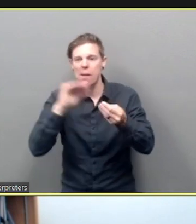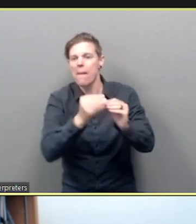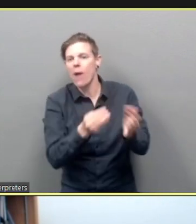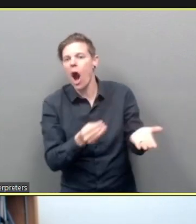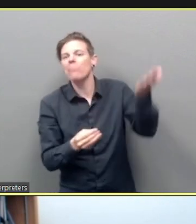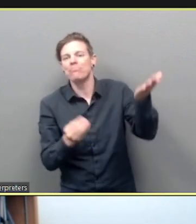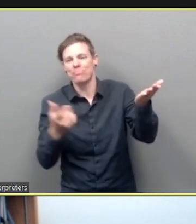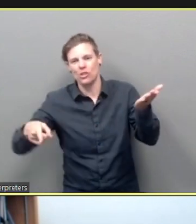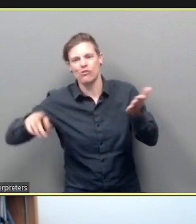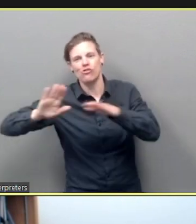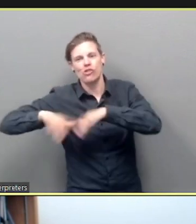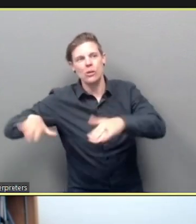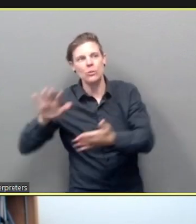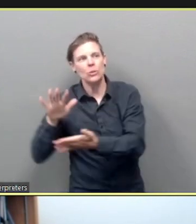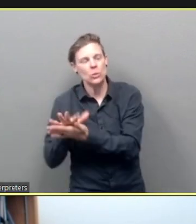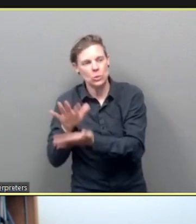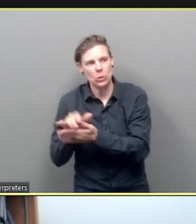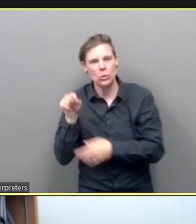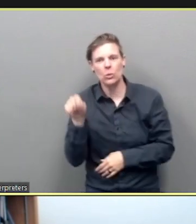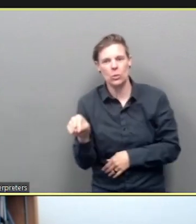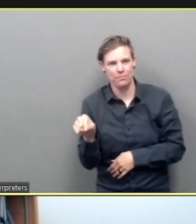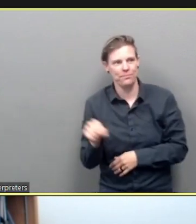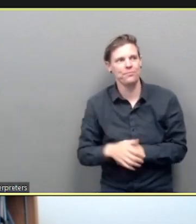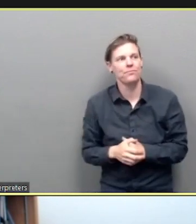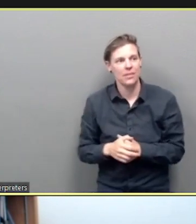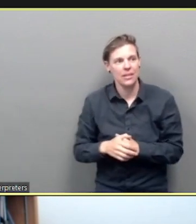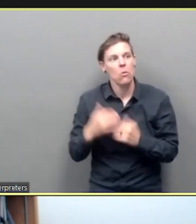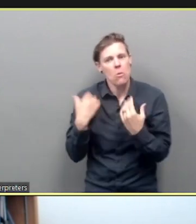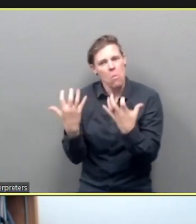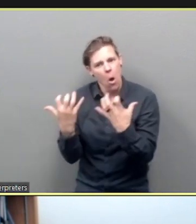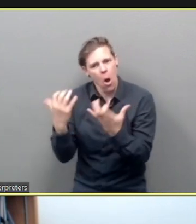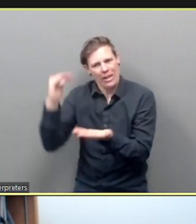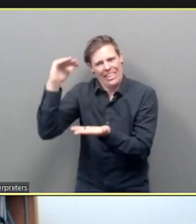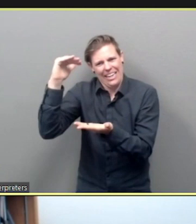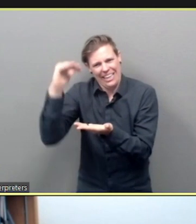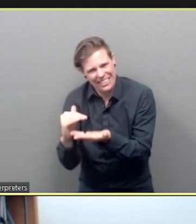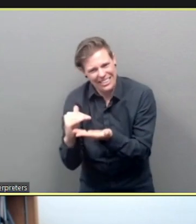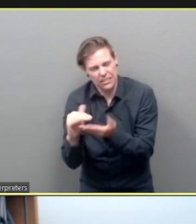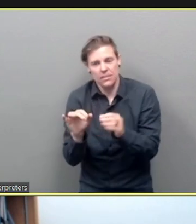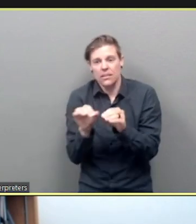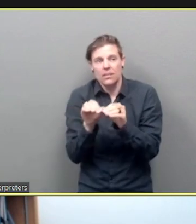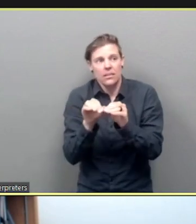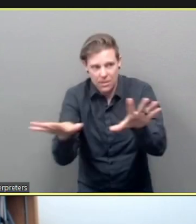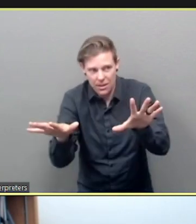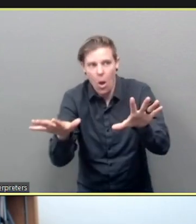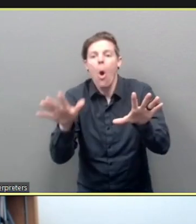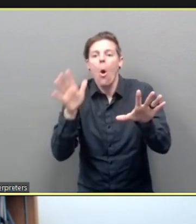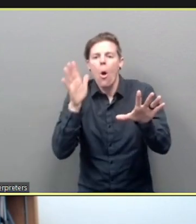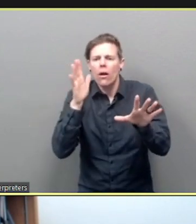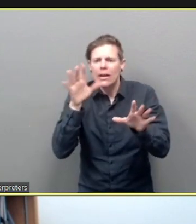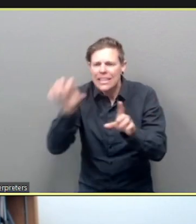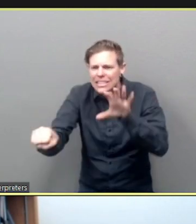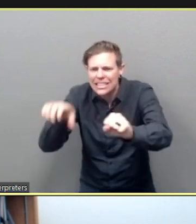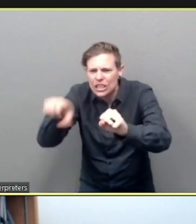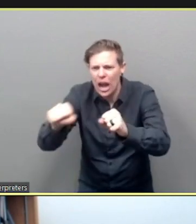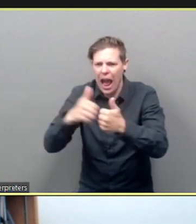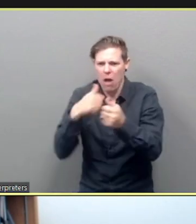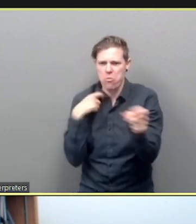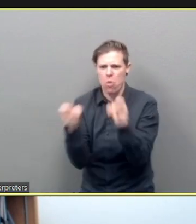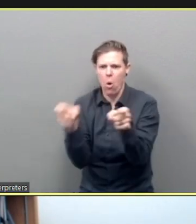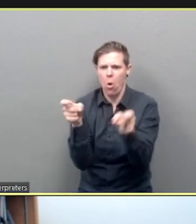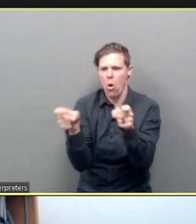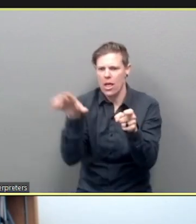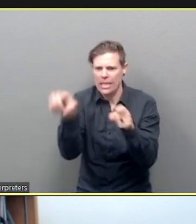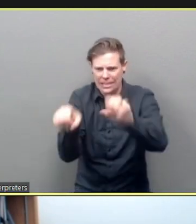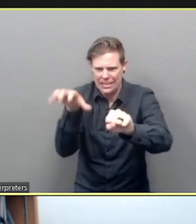to shut down chains of transmission, we want to identify as many cases as possible. So any